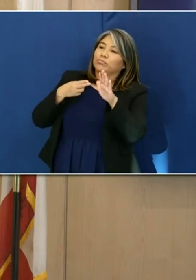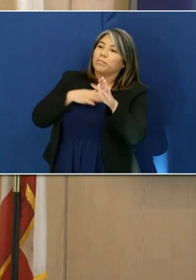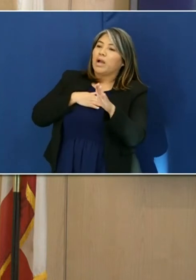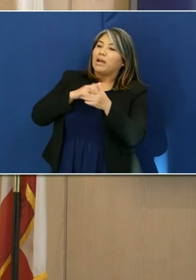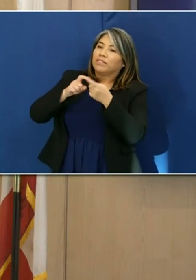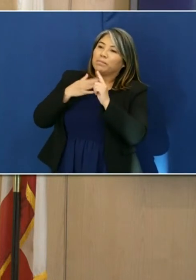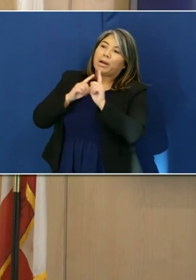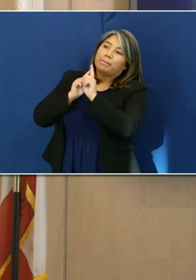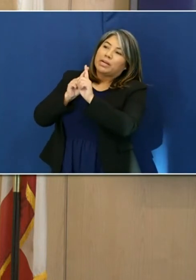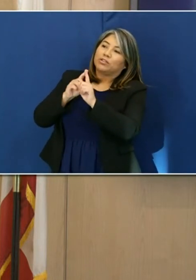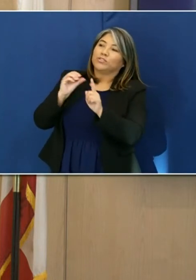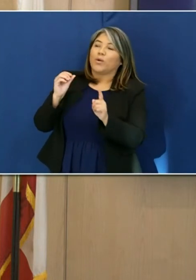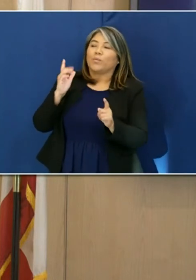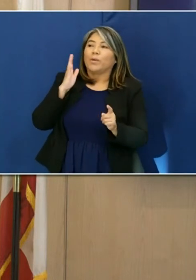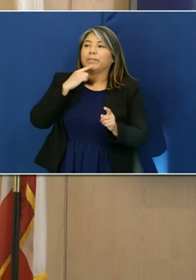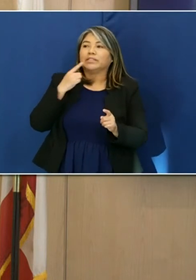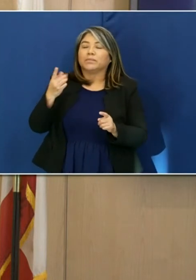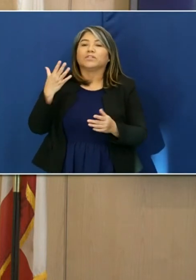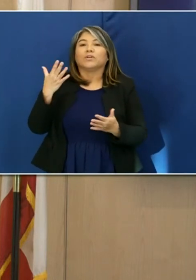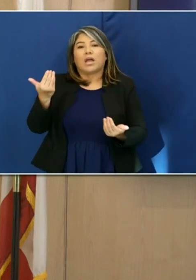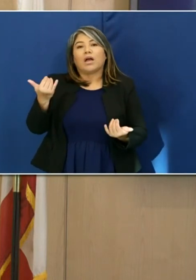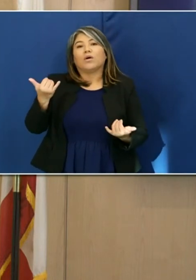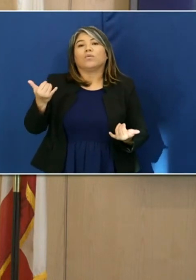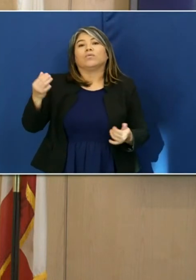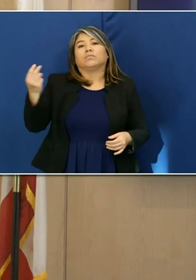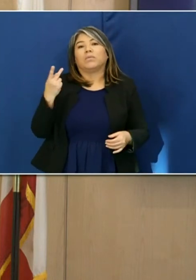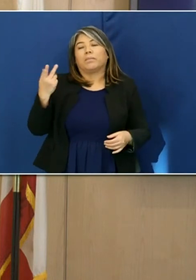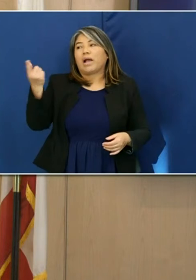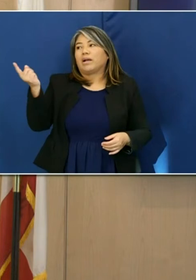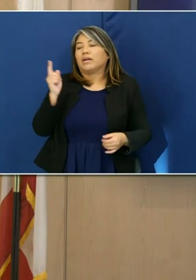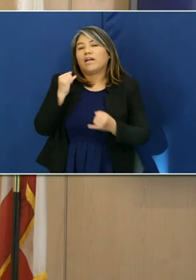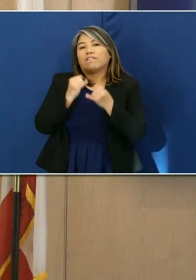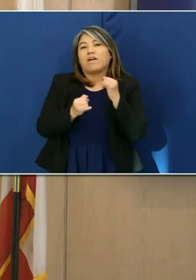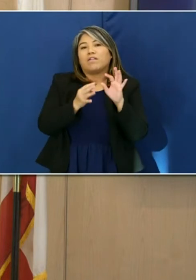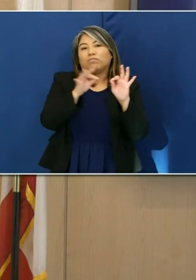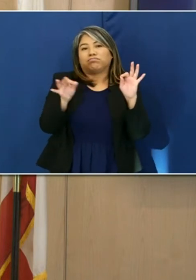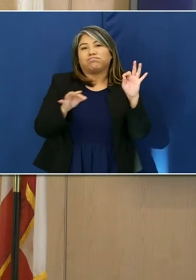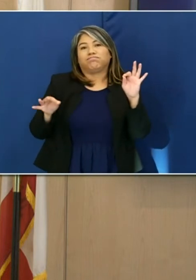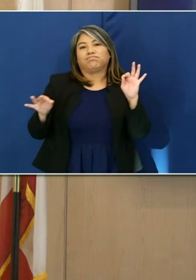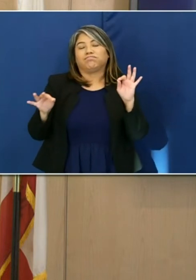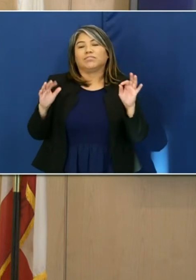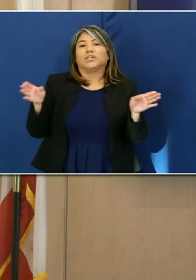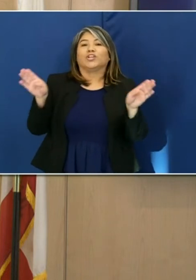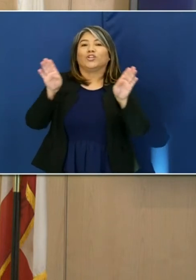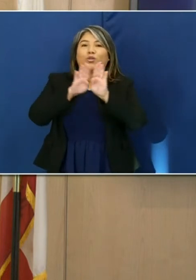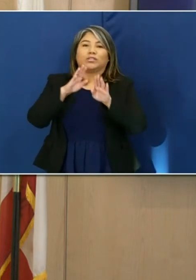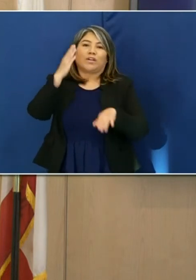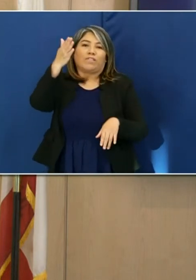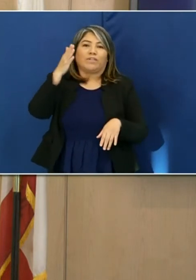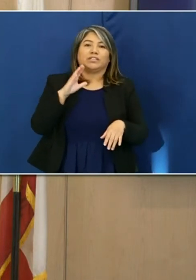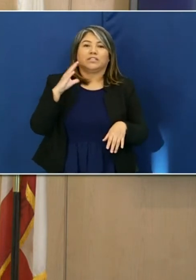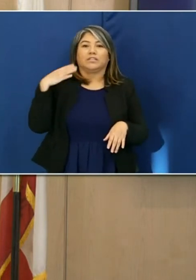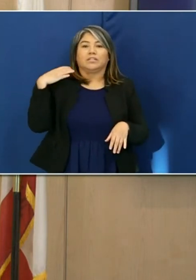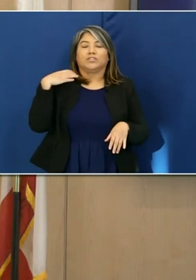Diego. And so I'd like to welcome back up for his final time as briefing to close us out, Chairman Greg Cox.